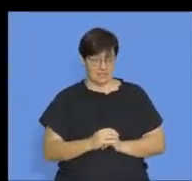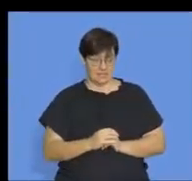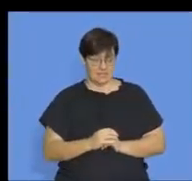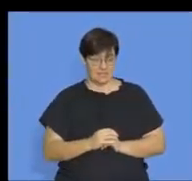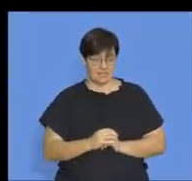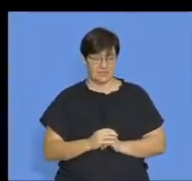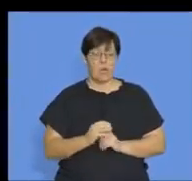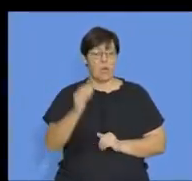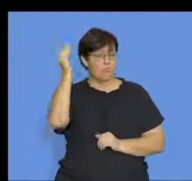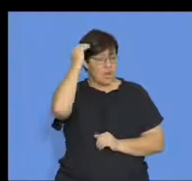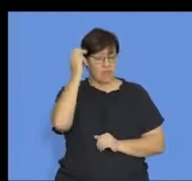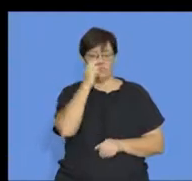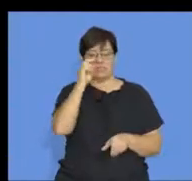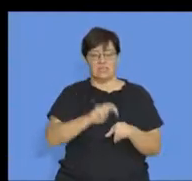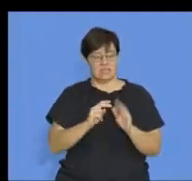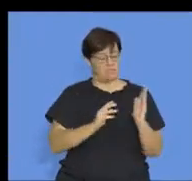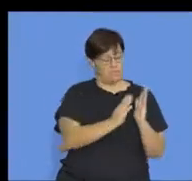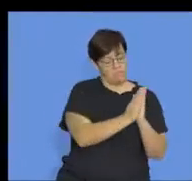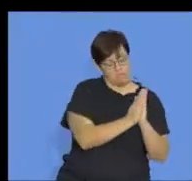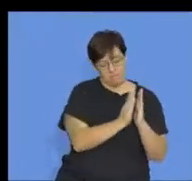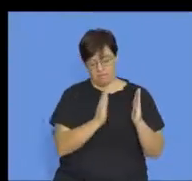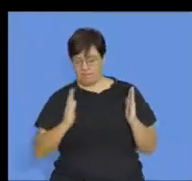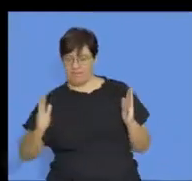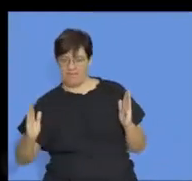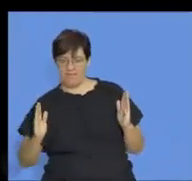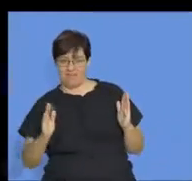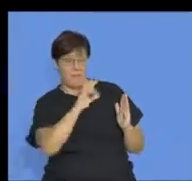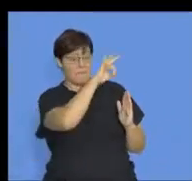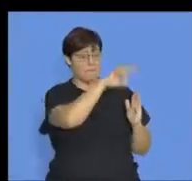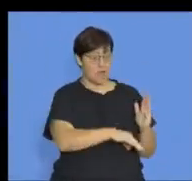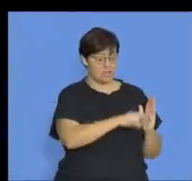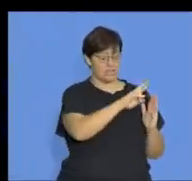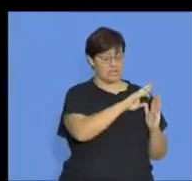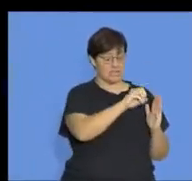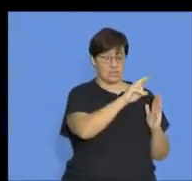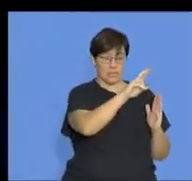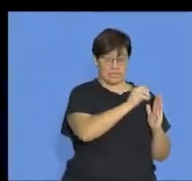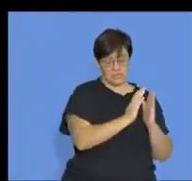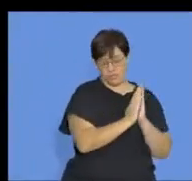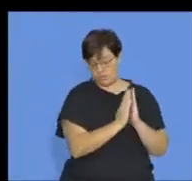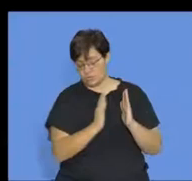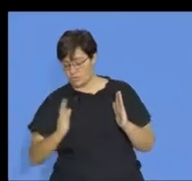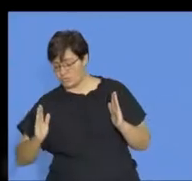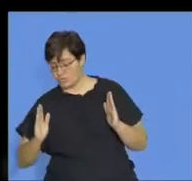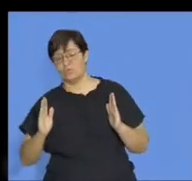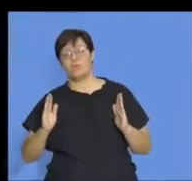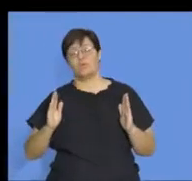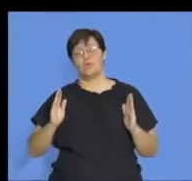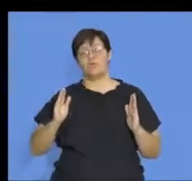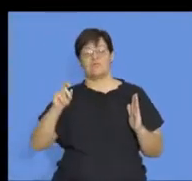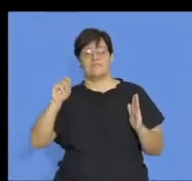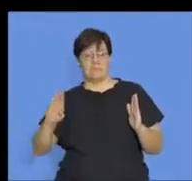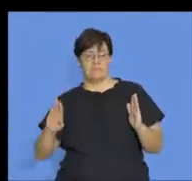brain needs that information. Which financial year am I working for? So I'm like, okay, 1st